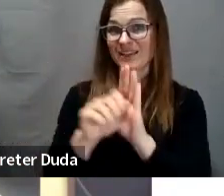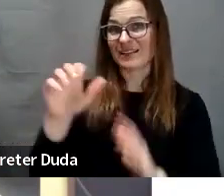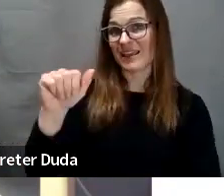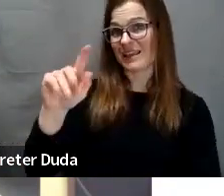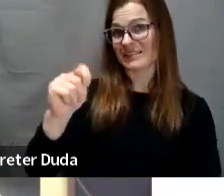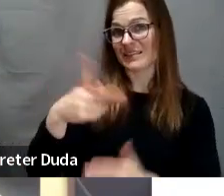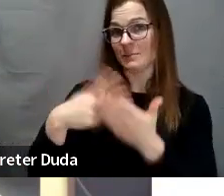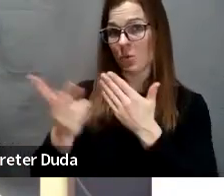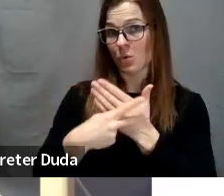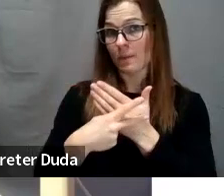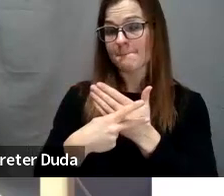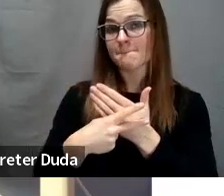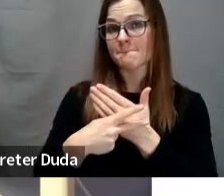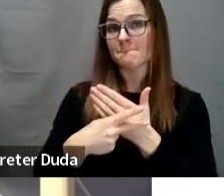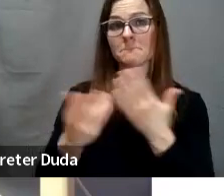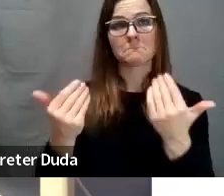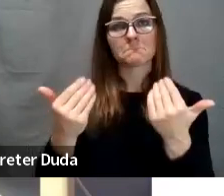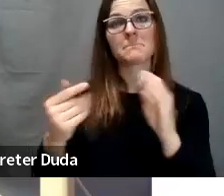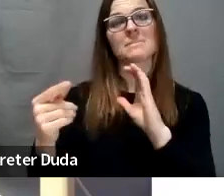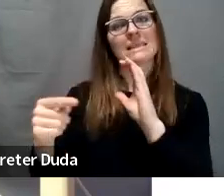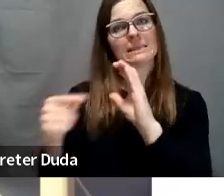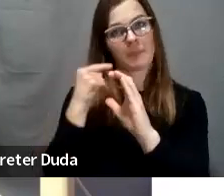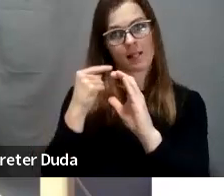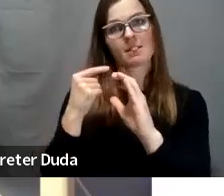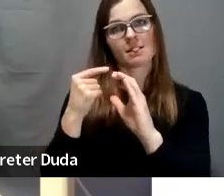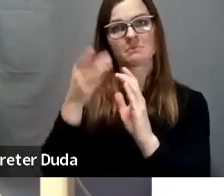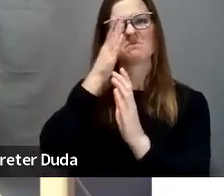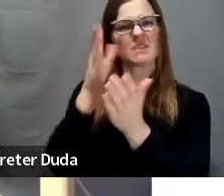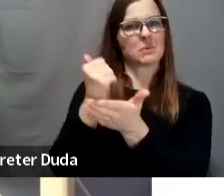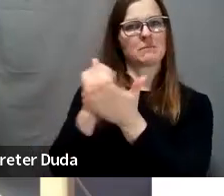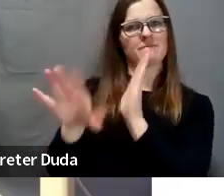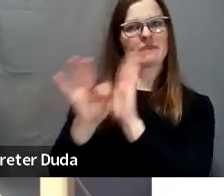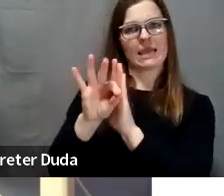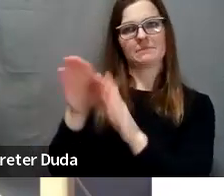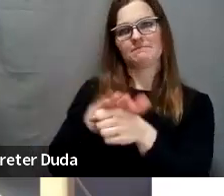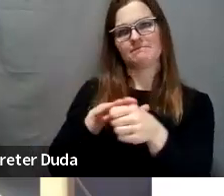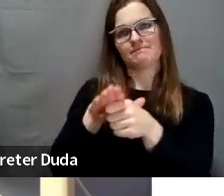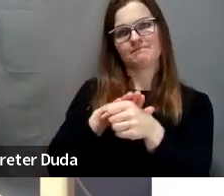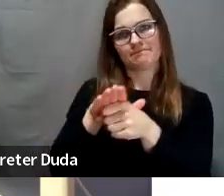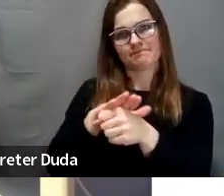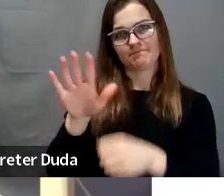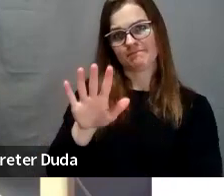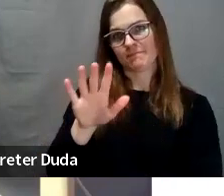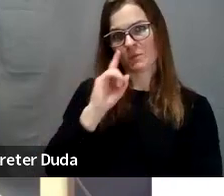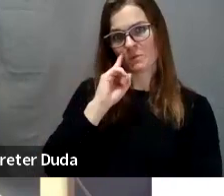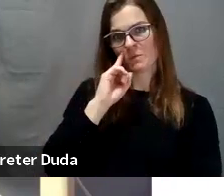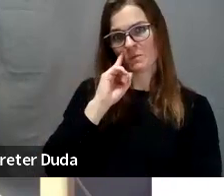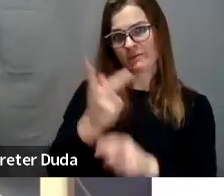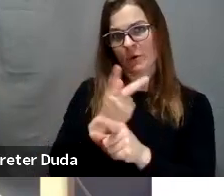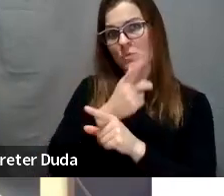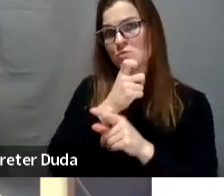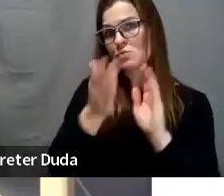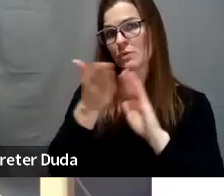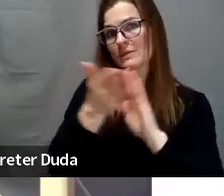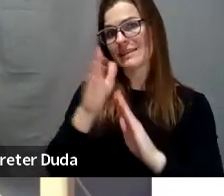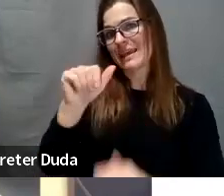me email and I can help you find who runs the AT program in your